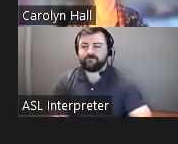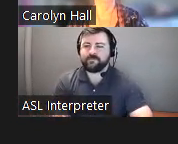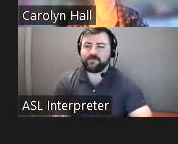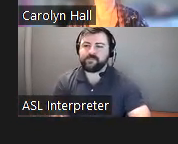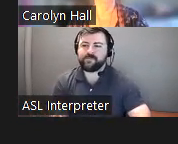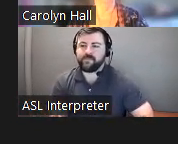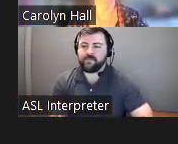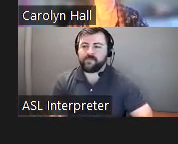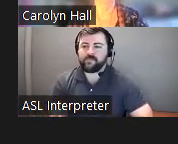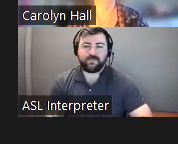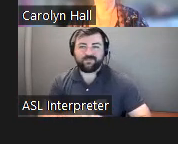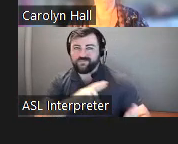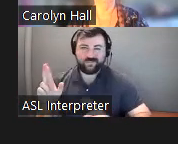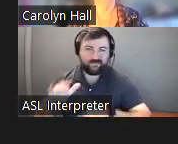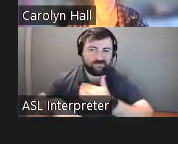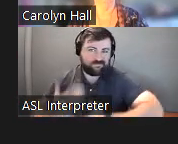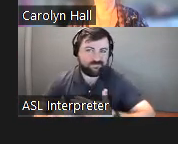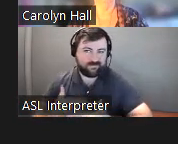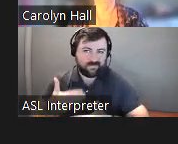are we ready to move on to the next one?